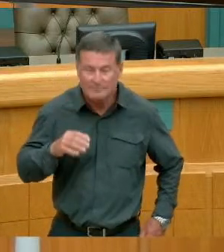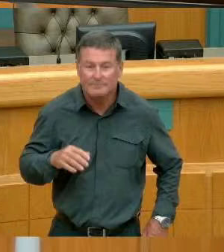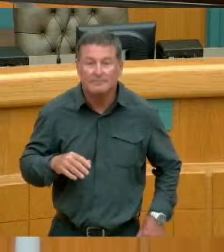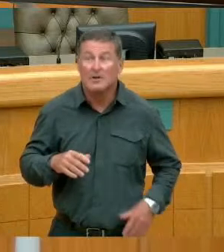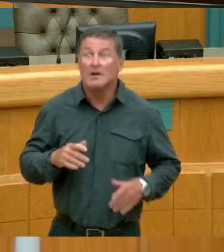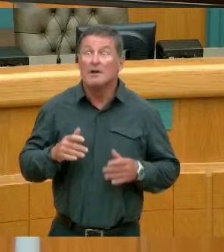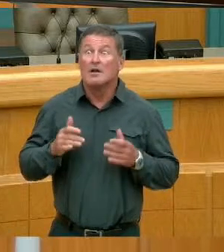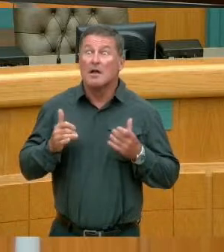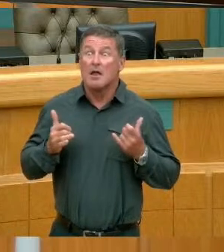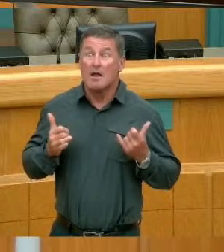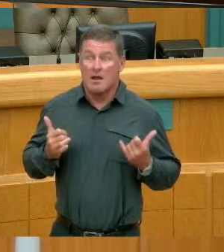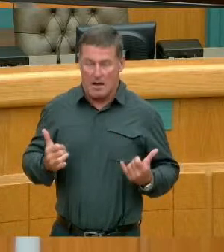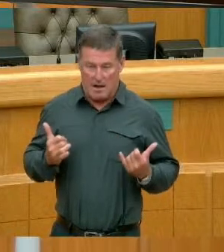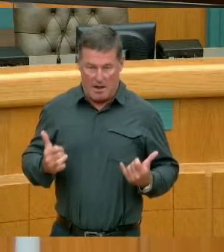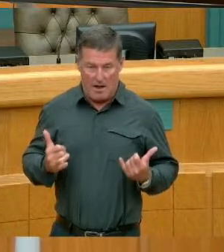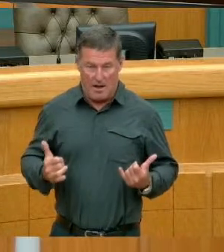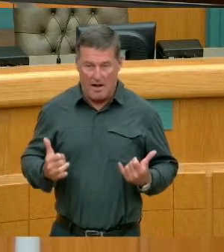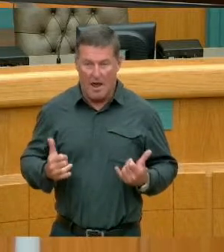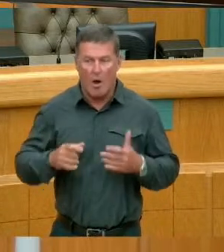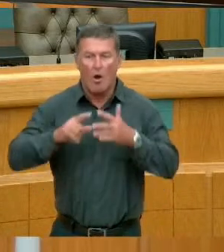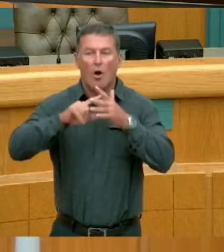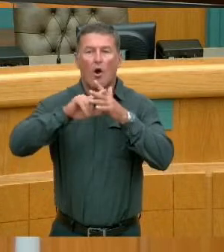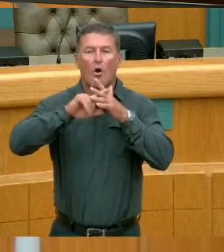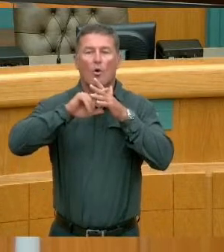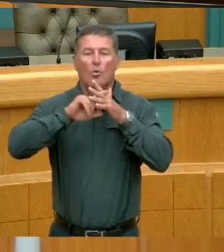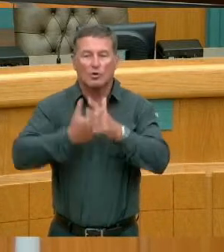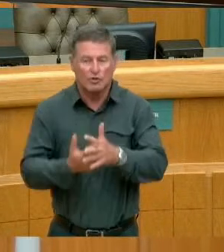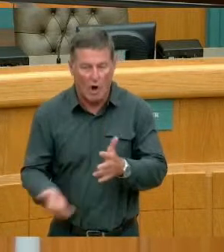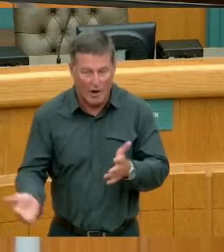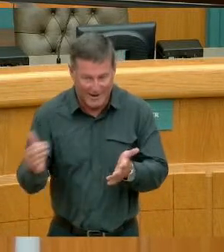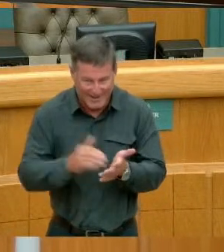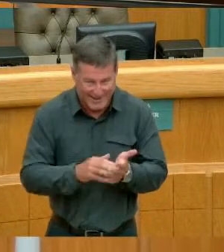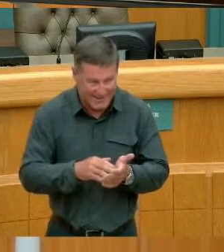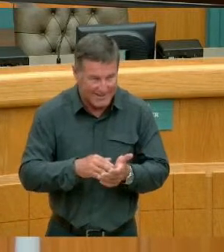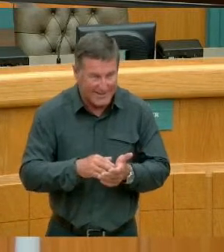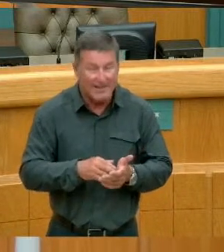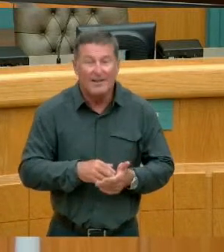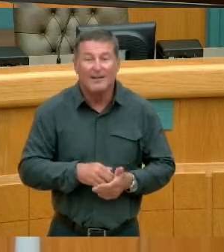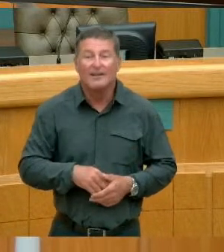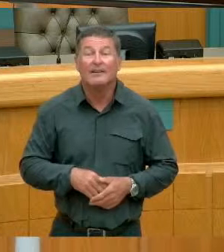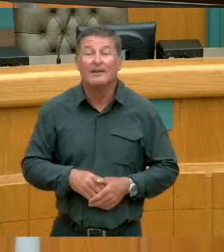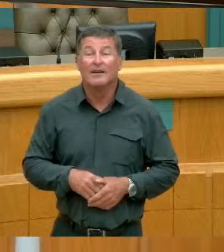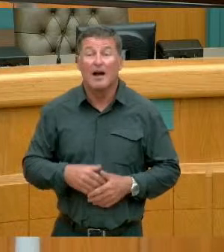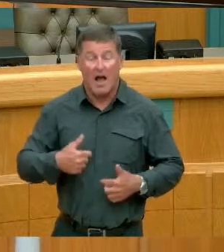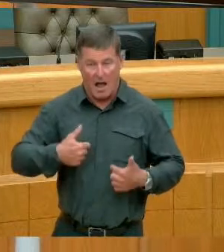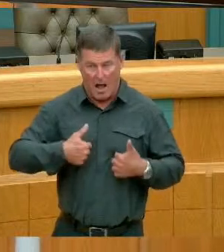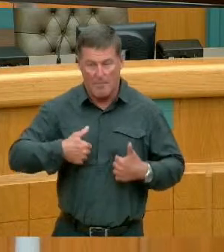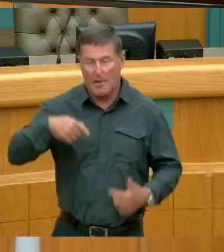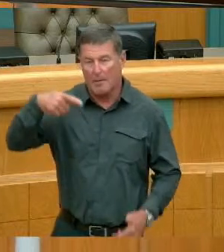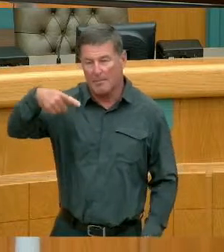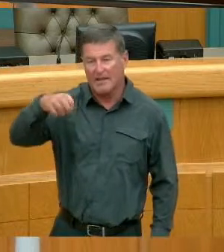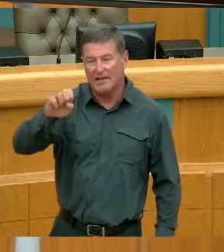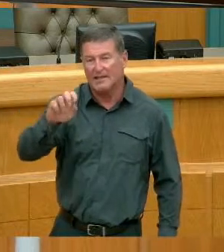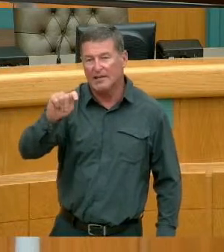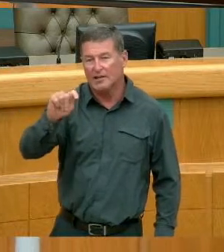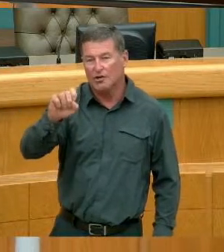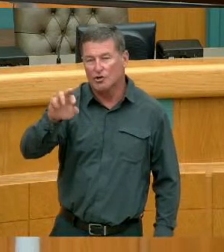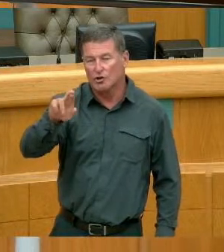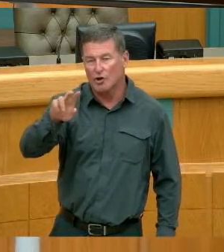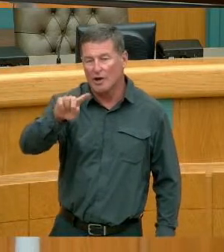Okay, we're gonna start over just in case that wasn't captured. And so good afternoon, everybody. I'm Peter Zanoni, Corpus Christi City